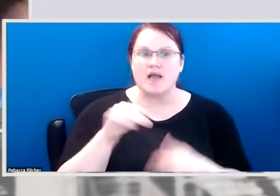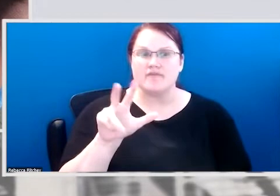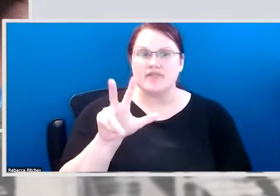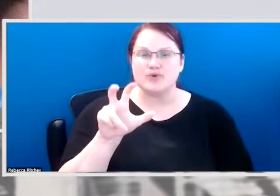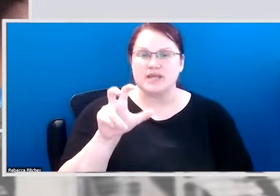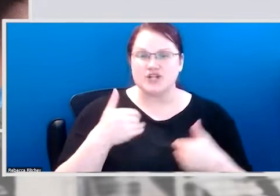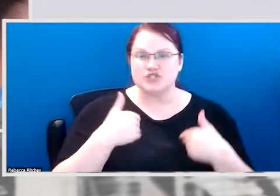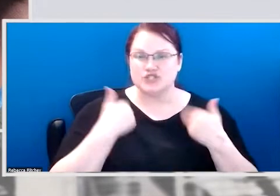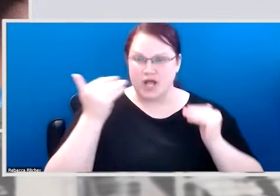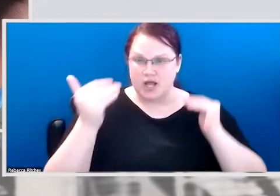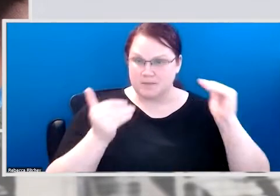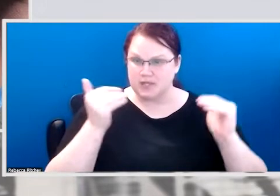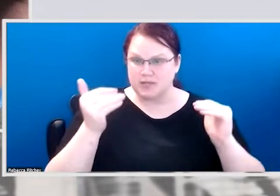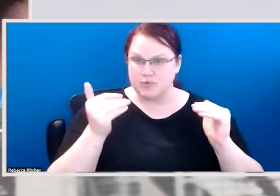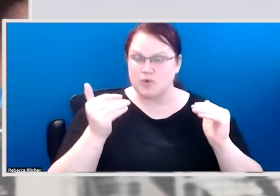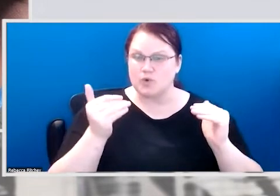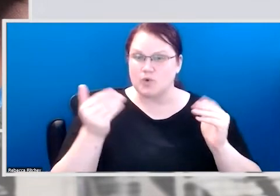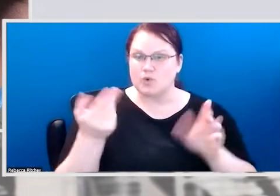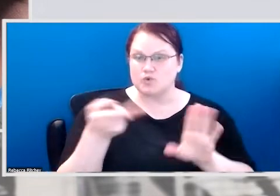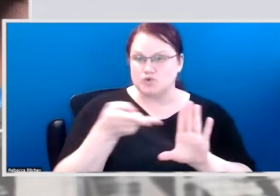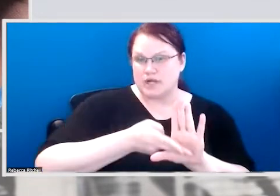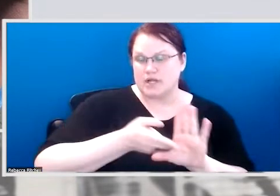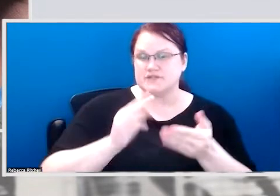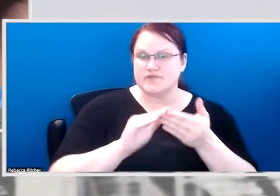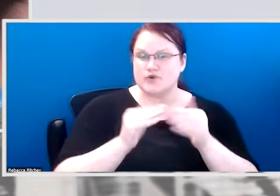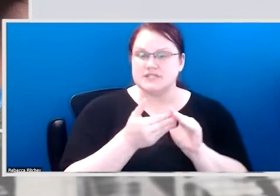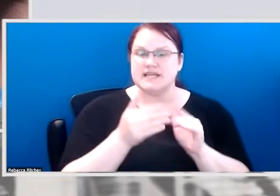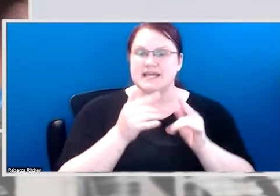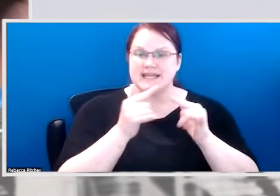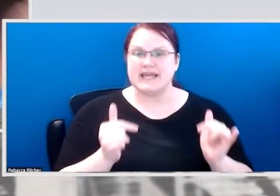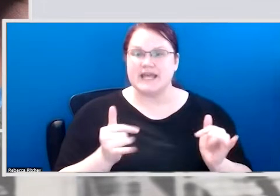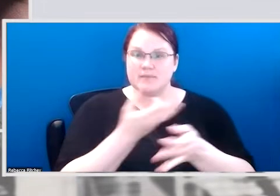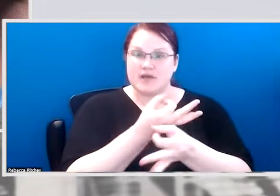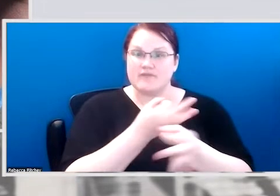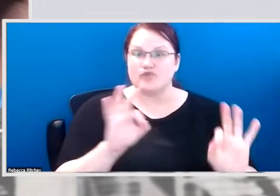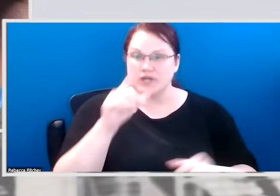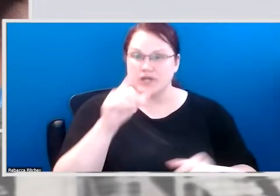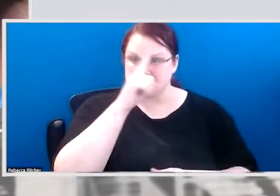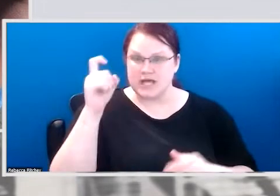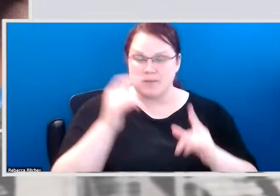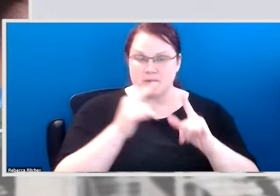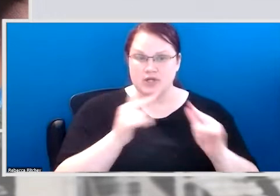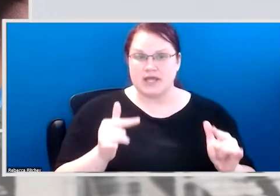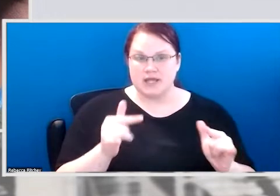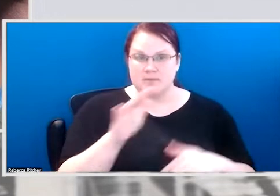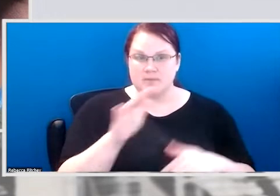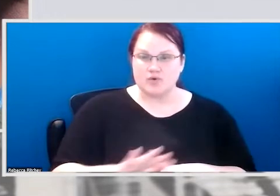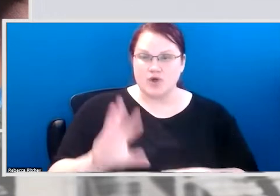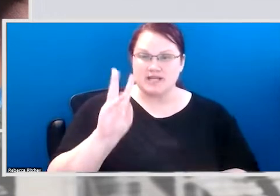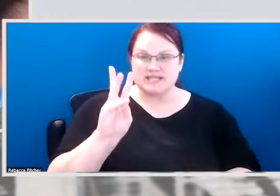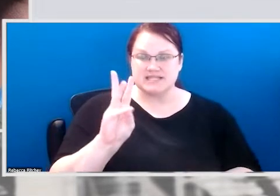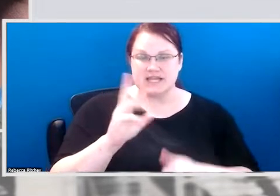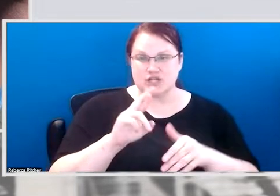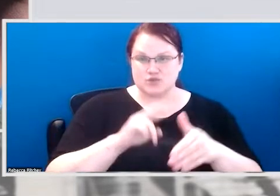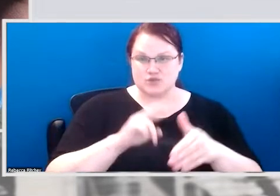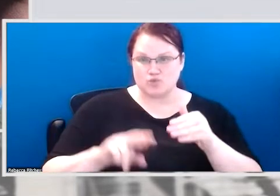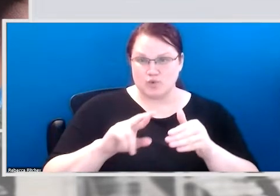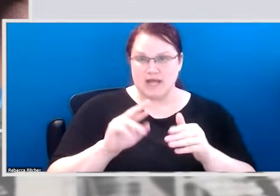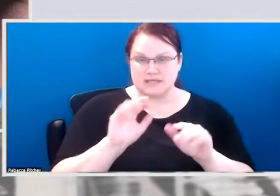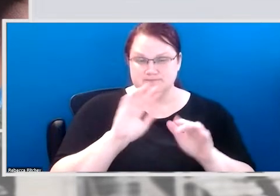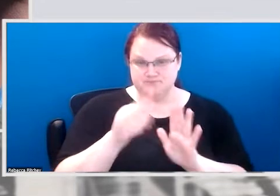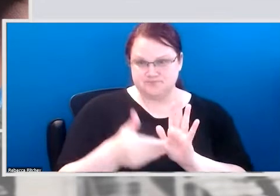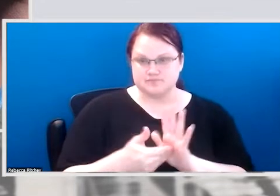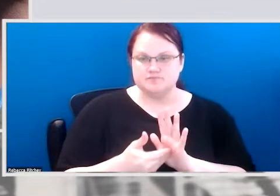young people joining us for City Camp. It's a free summer camp across 6 of our recreation centers.